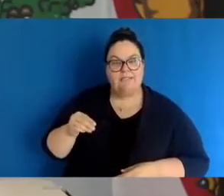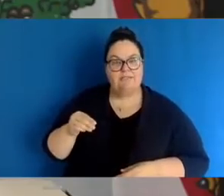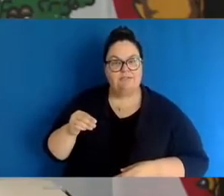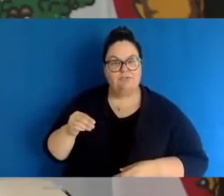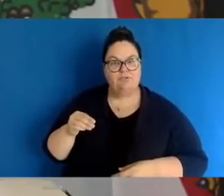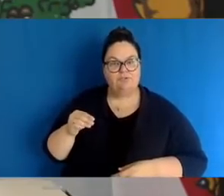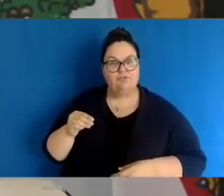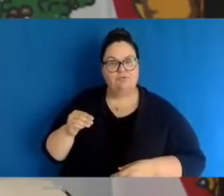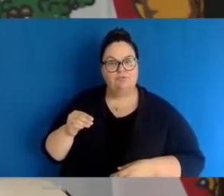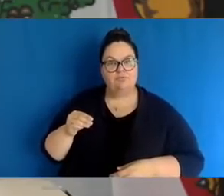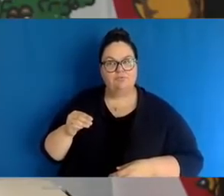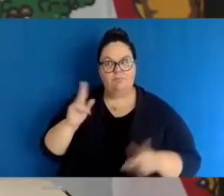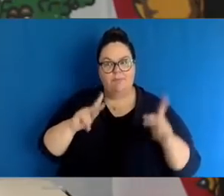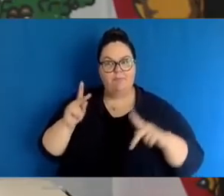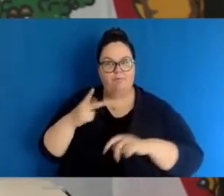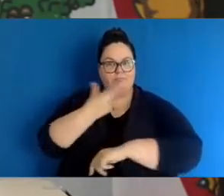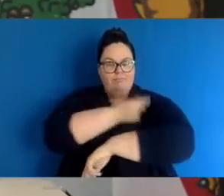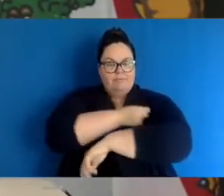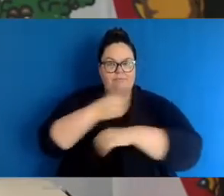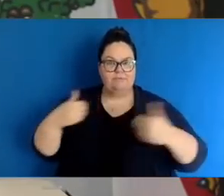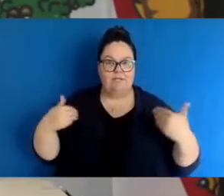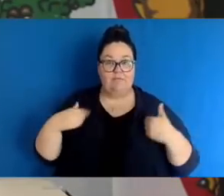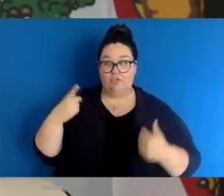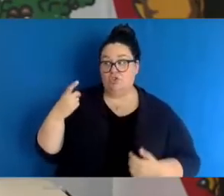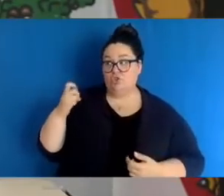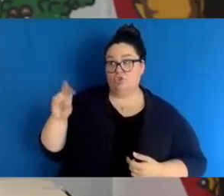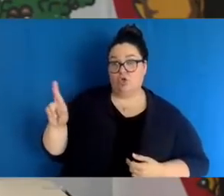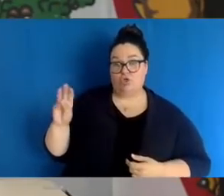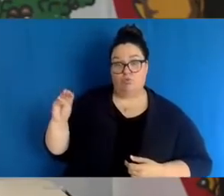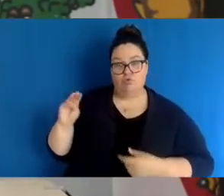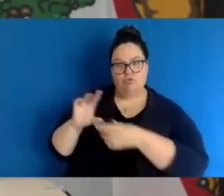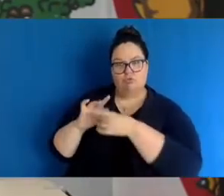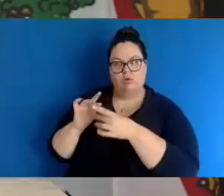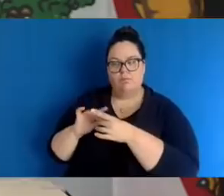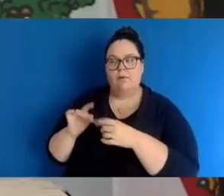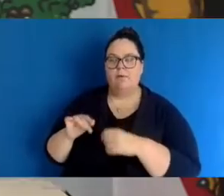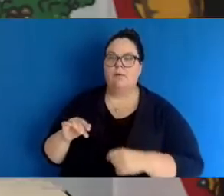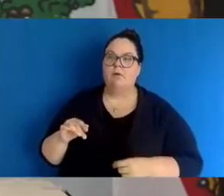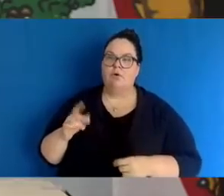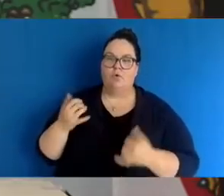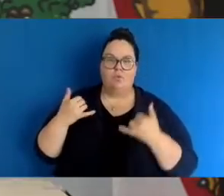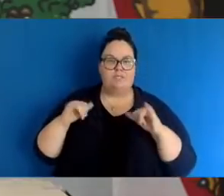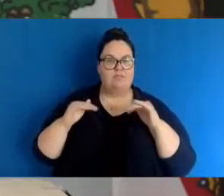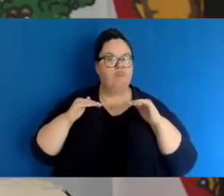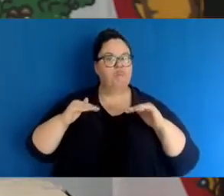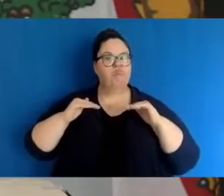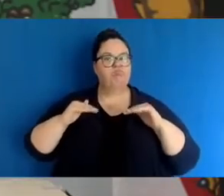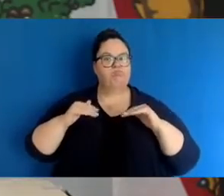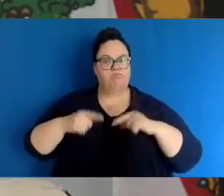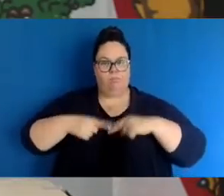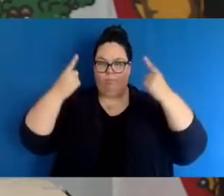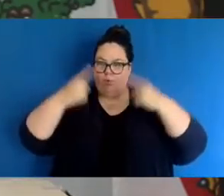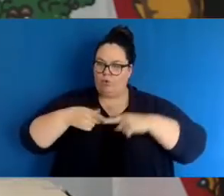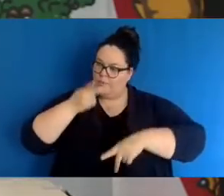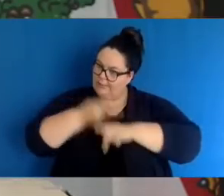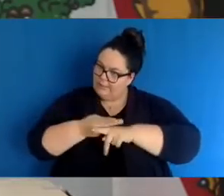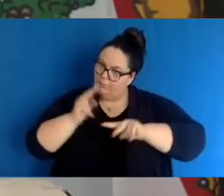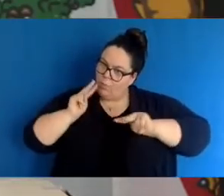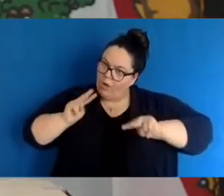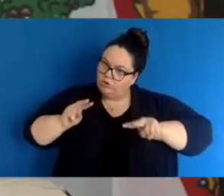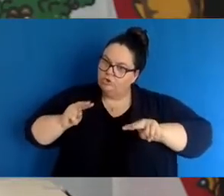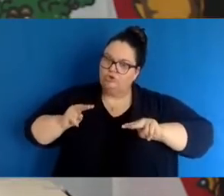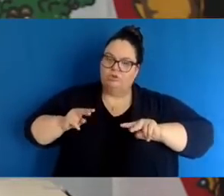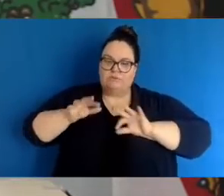as Dr. Morrison has suggested again, is that we still are maintaining our border measures and our testing and